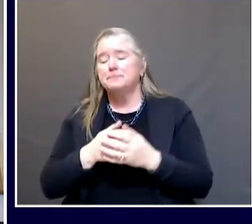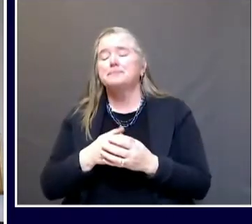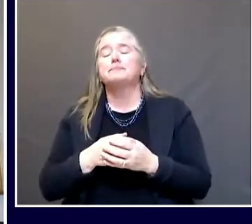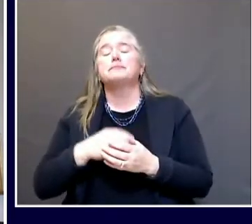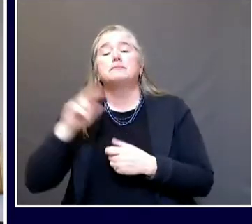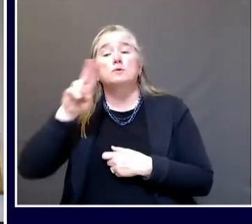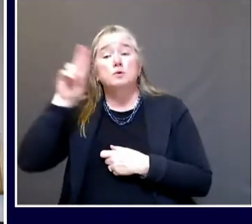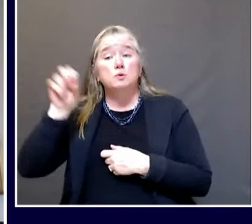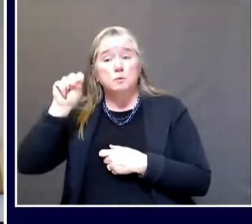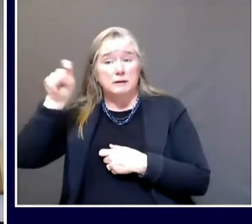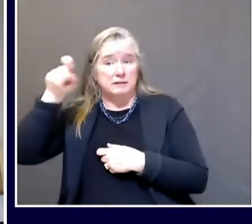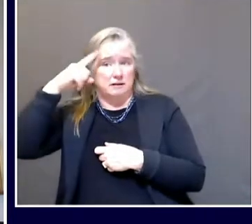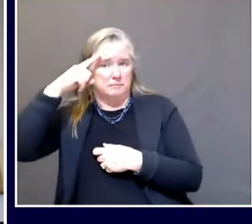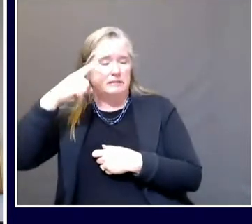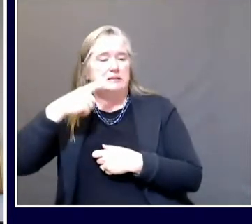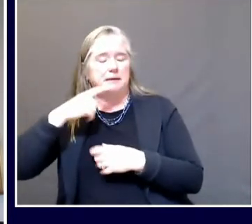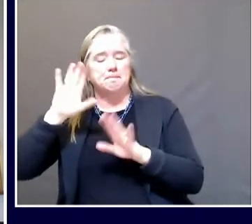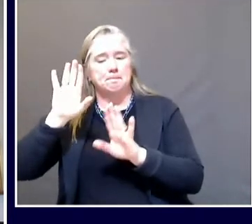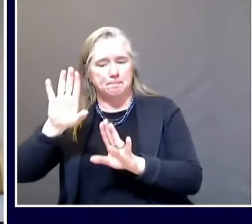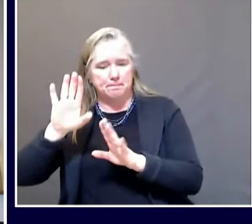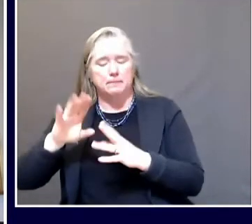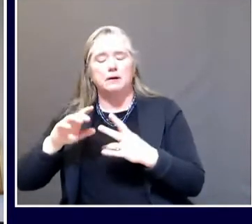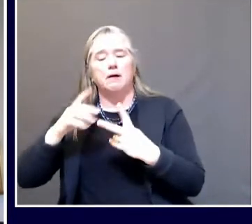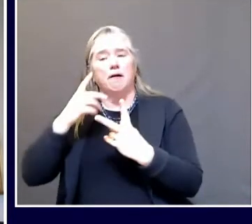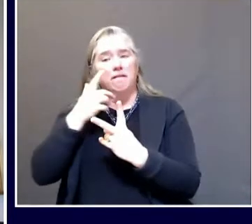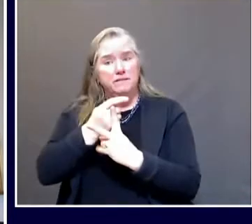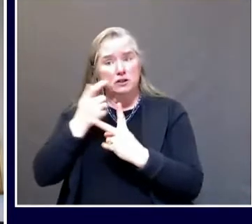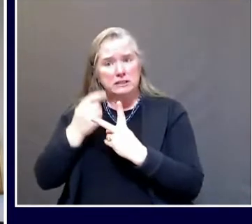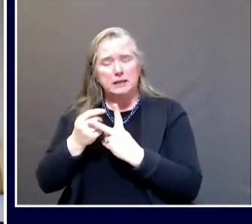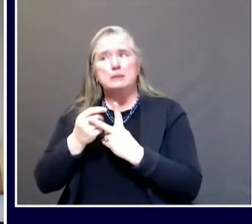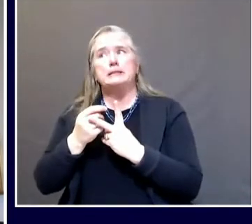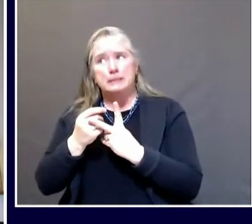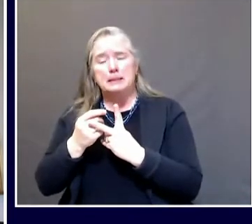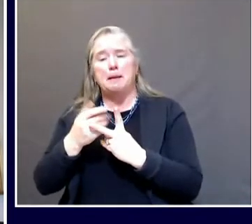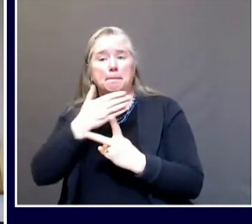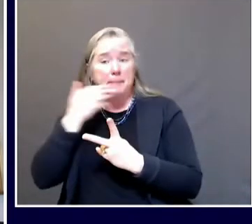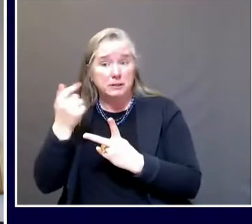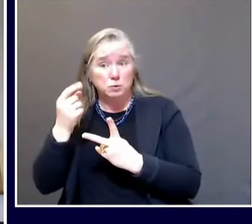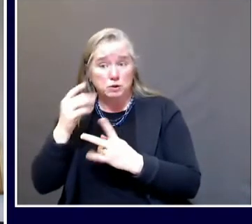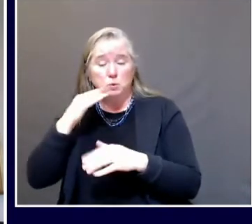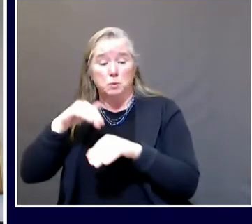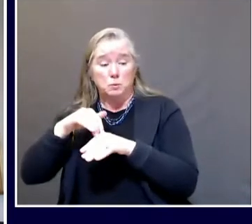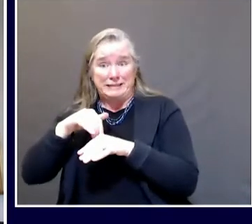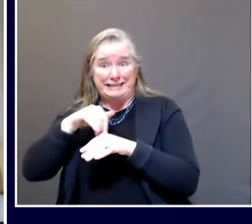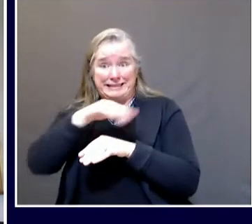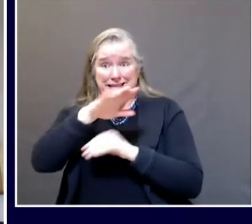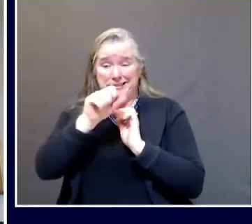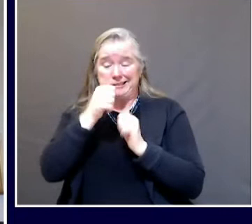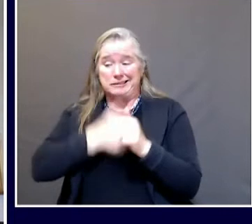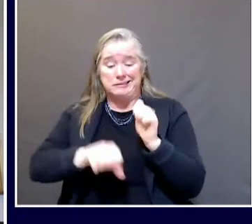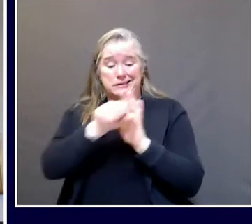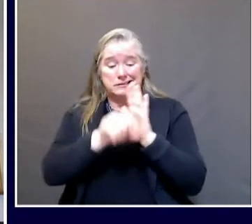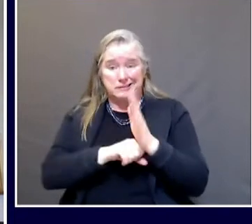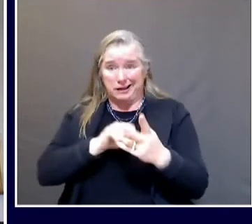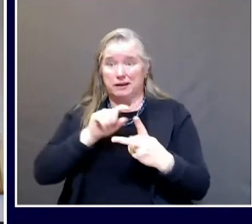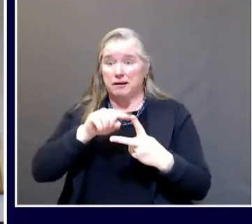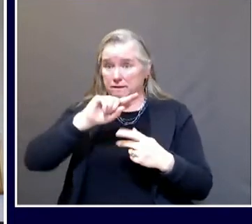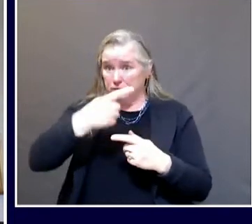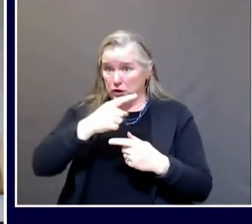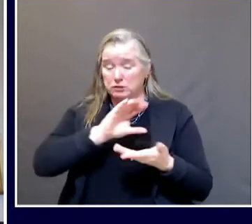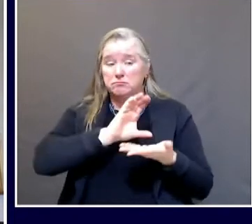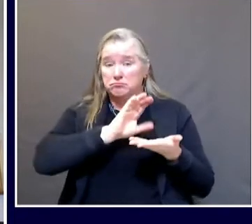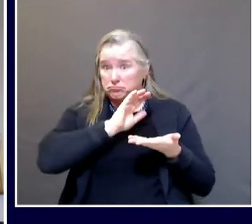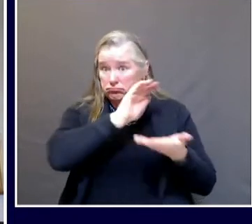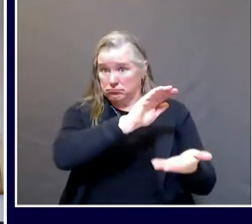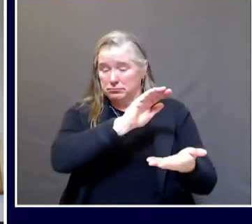back in reserve the second doses of vaccines for folks who had received their first